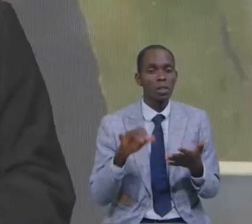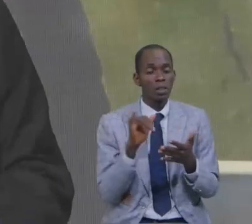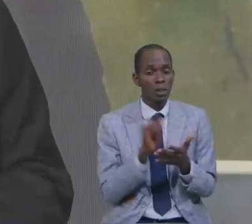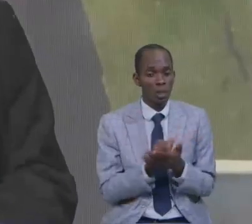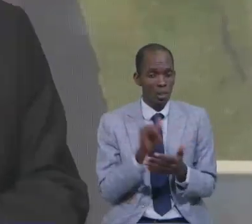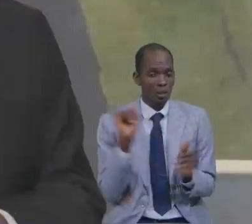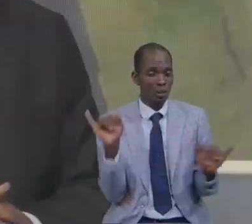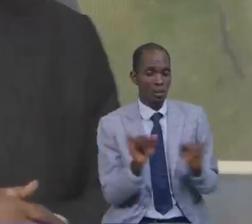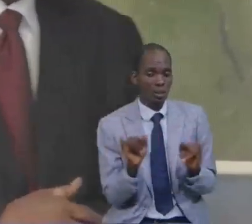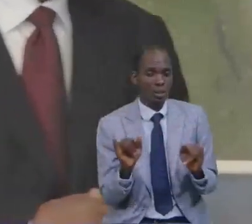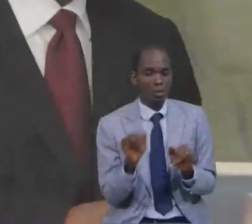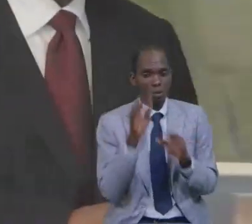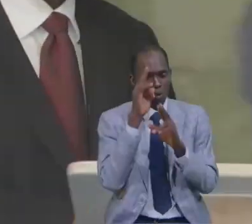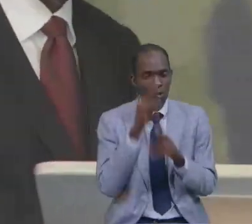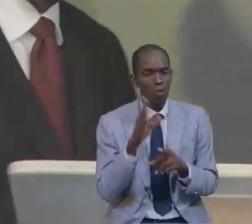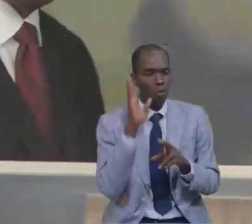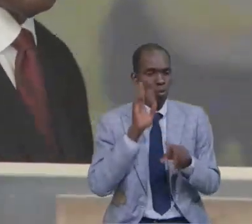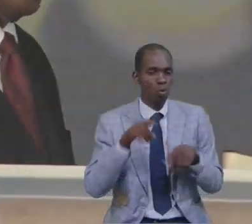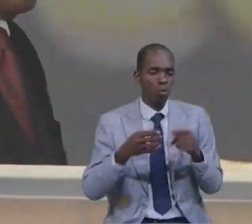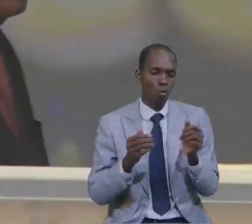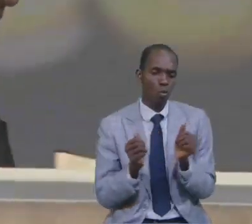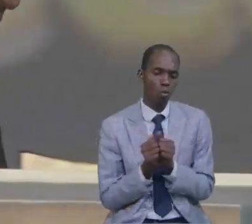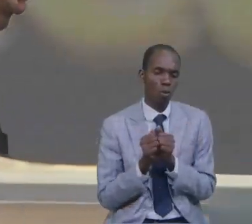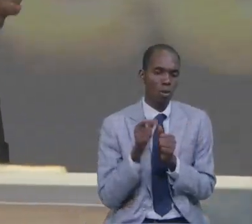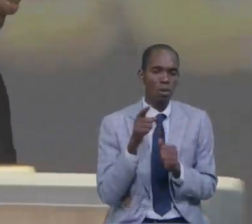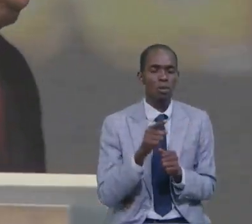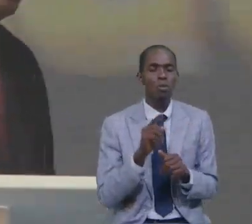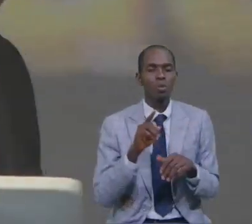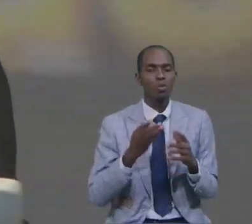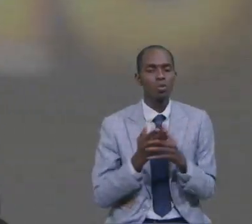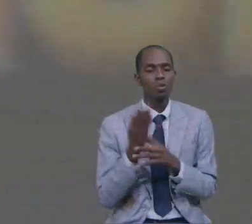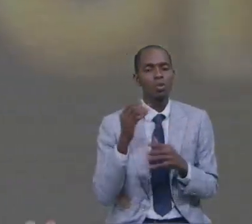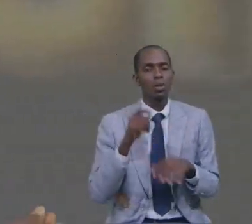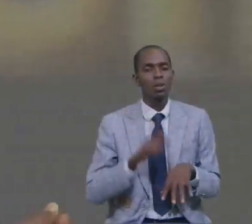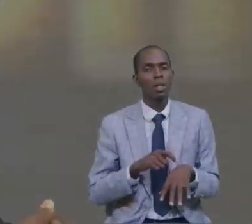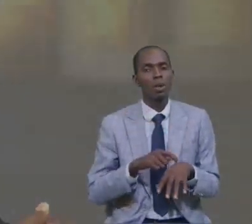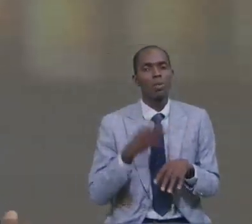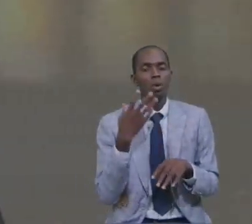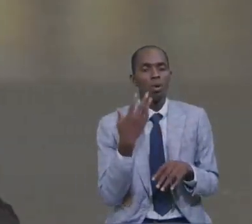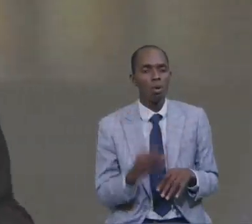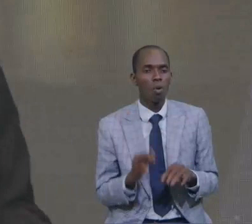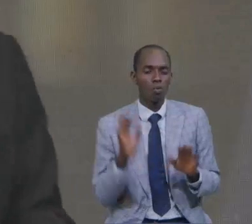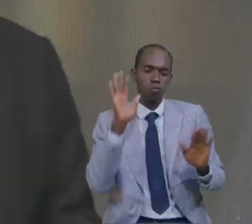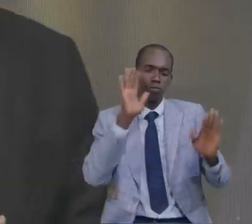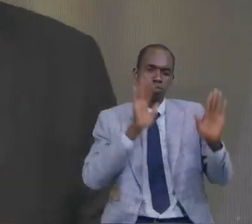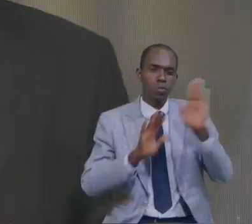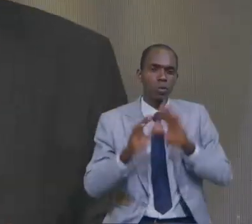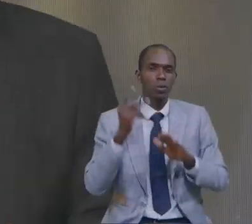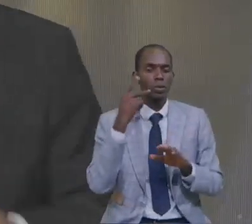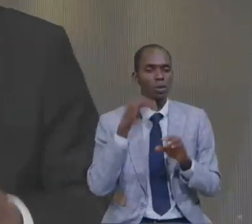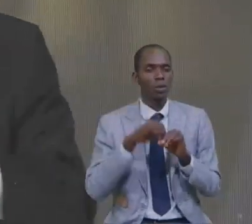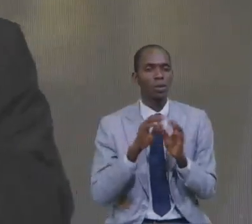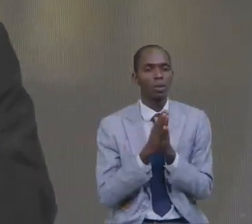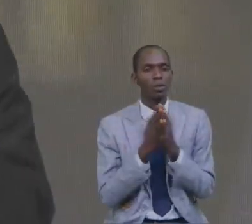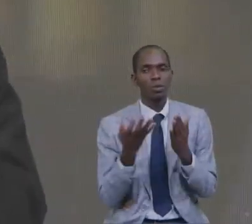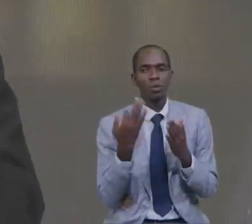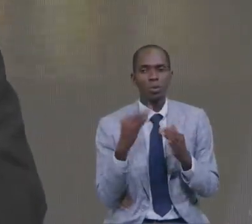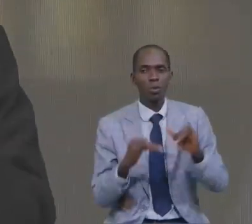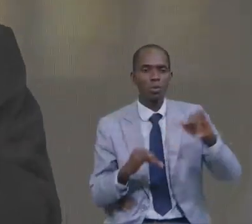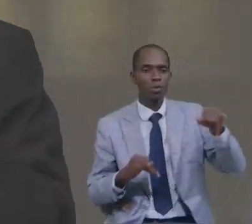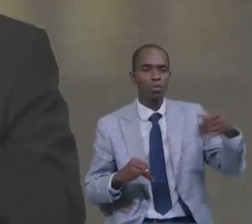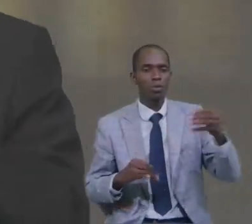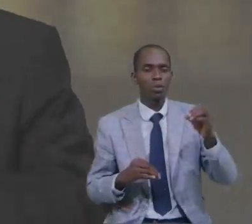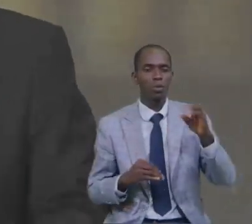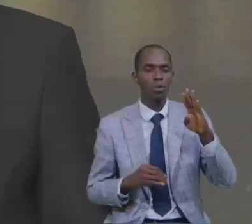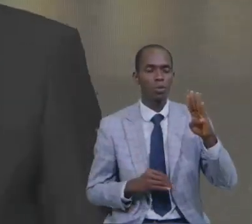chapter 2, reading from verse 3, Job chapter 2, verse 3, and the